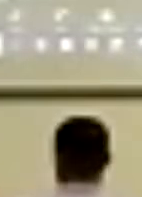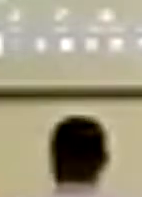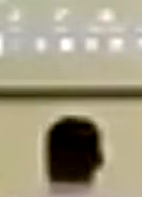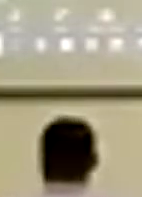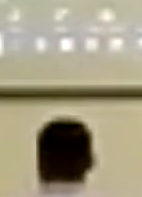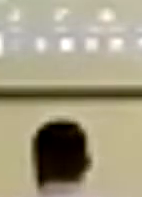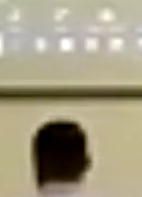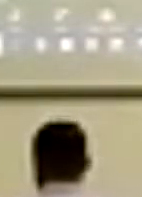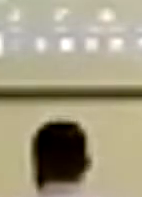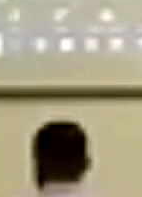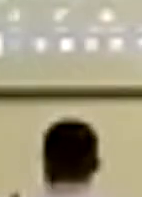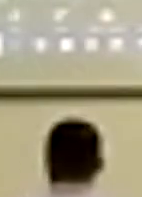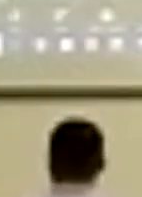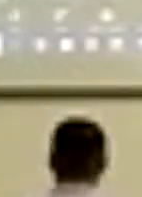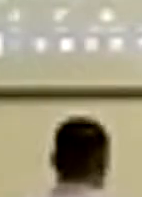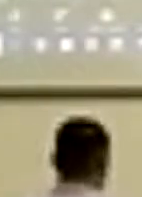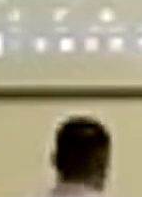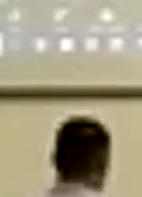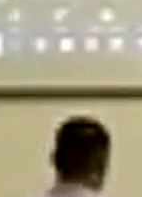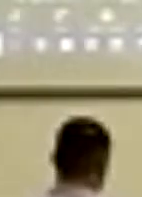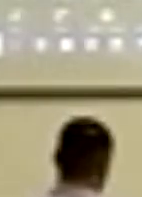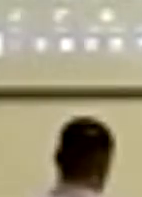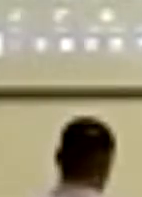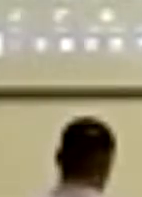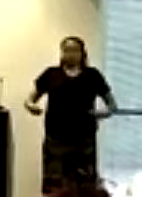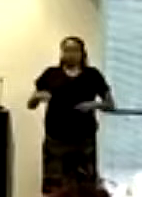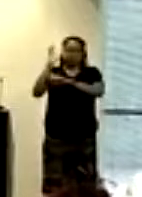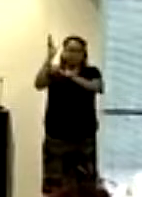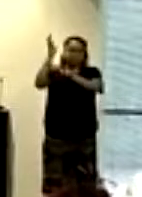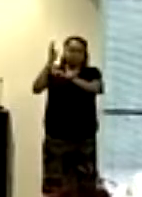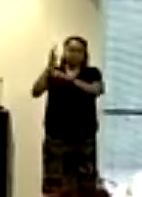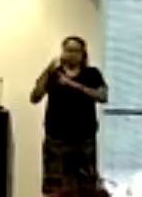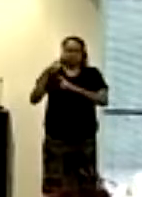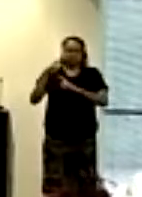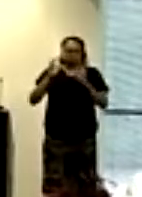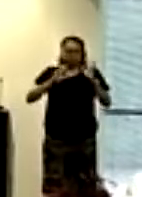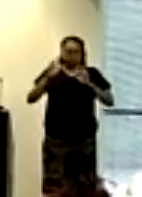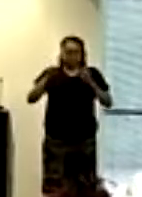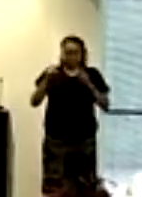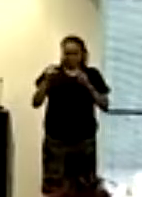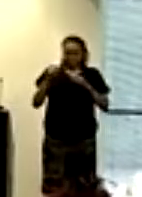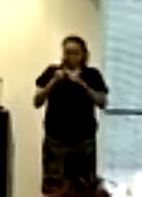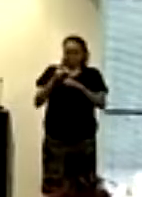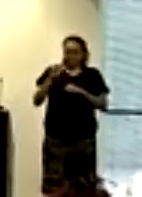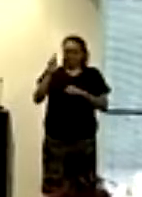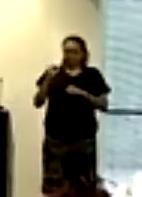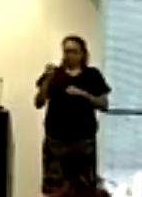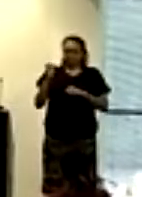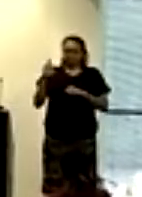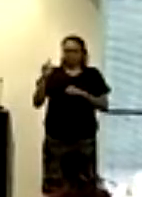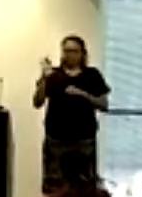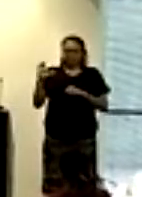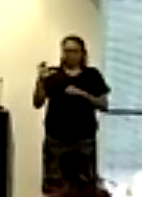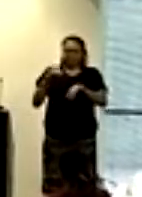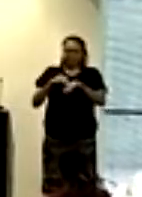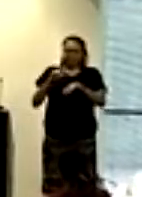whole lot. We had our first wheelchair basketball tournament of the season this past weekend, the Larry Turner Classic at Texas State. It